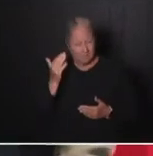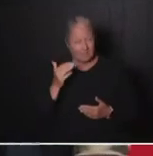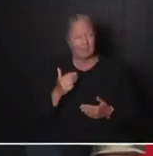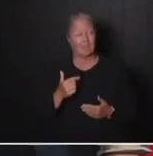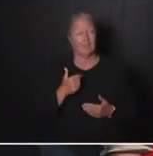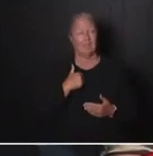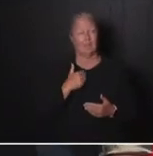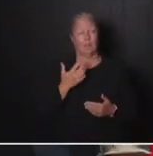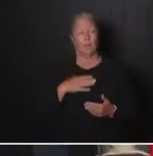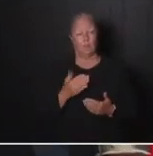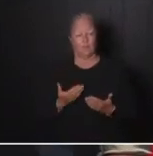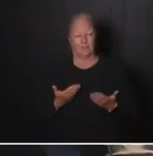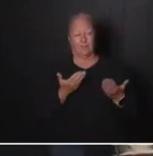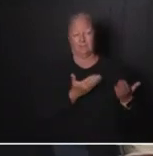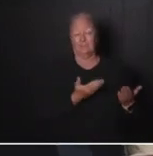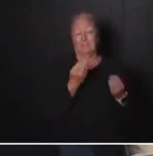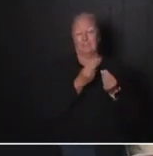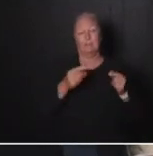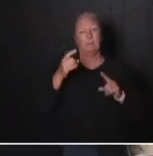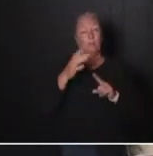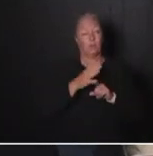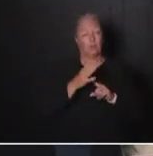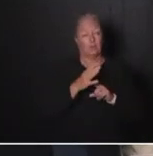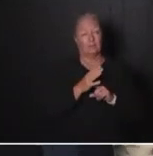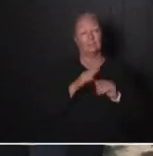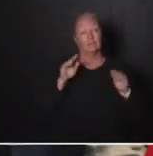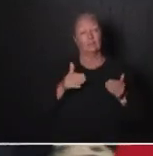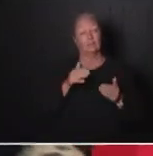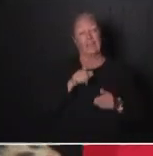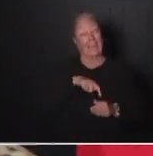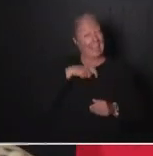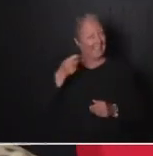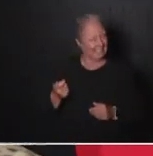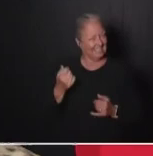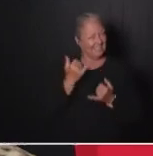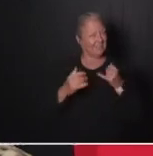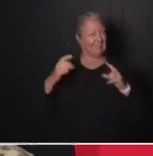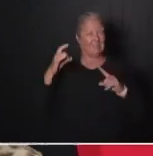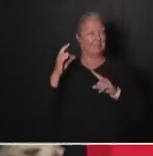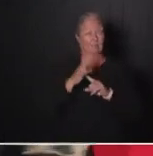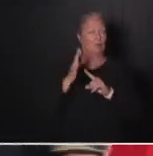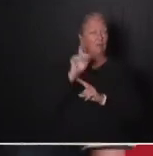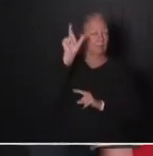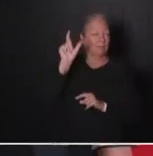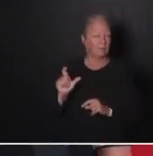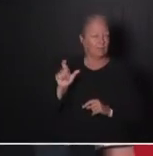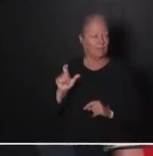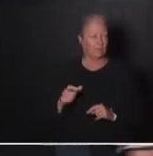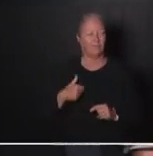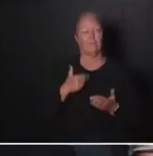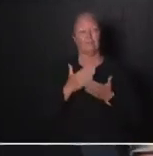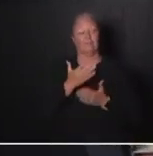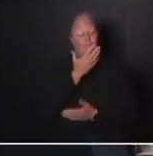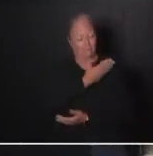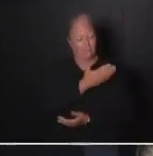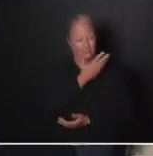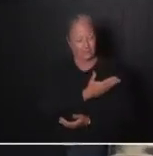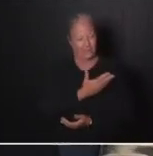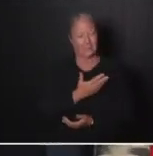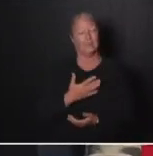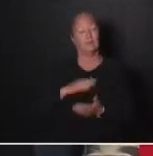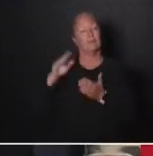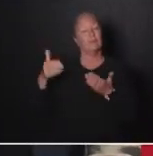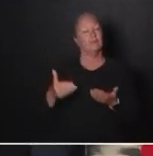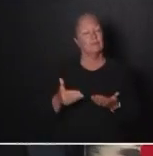something important, it's over to you to introduce our next very special guest. It's my great honour to introduce